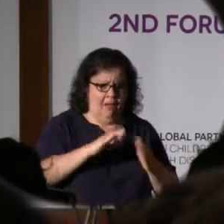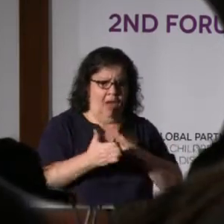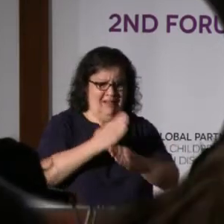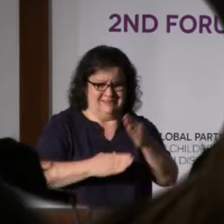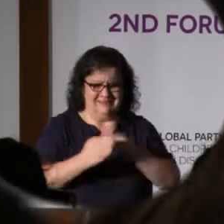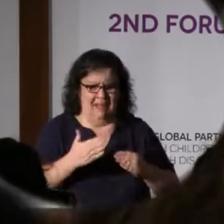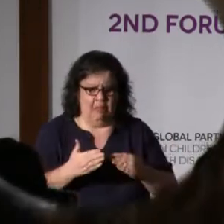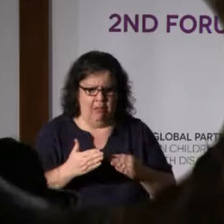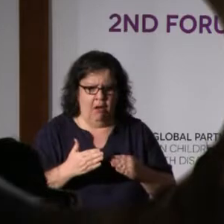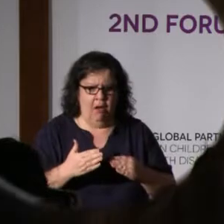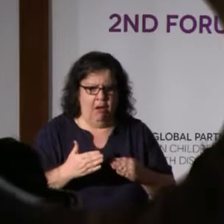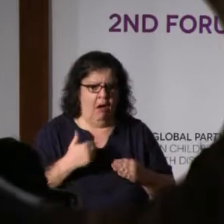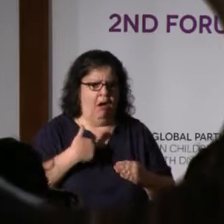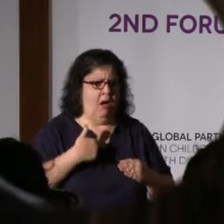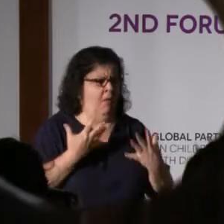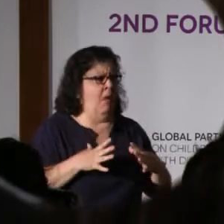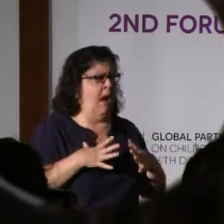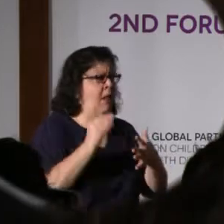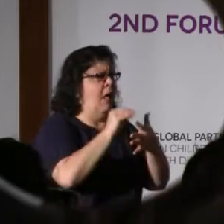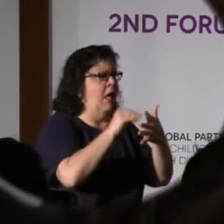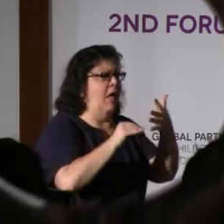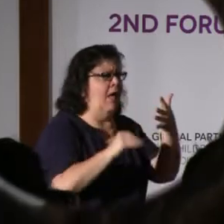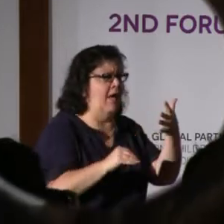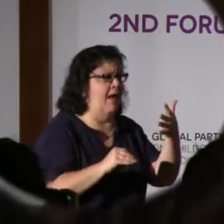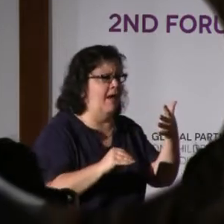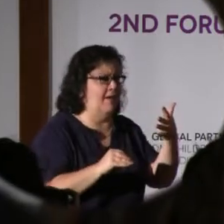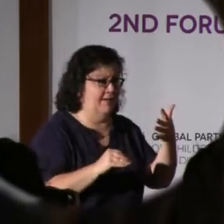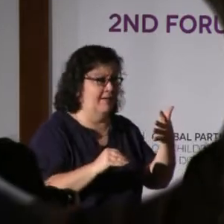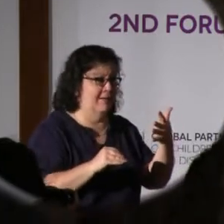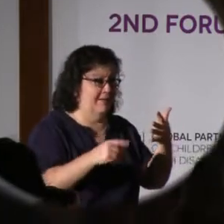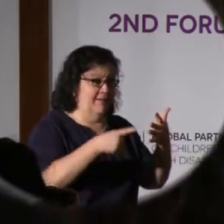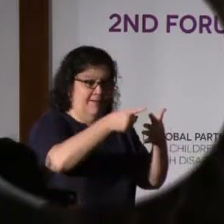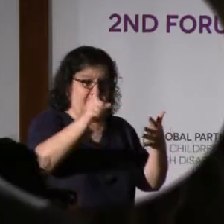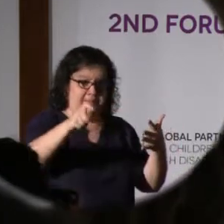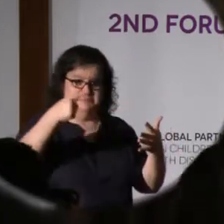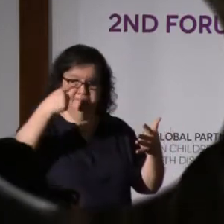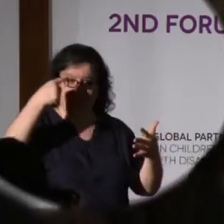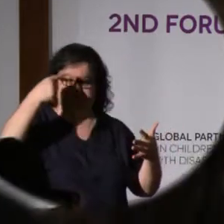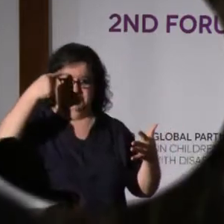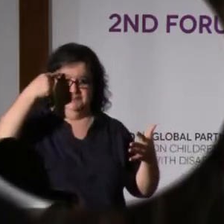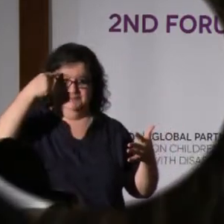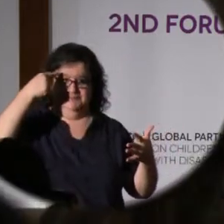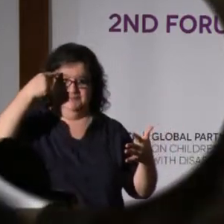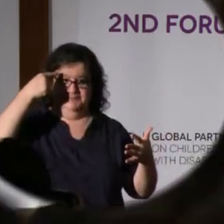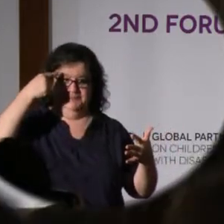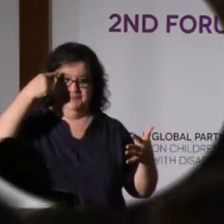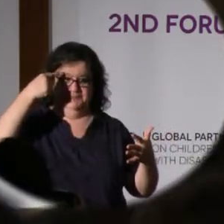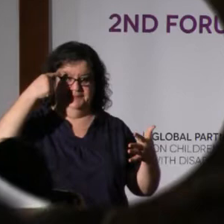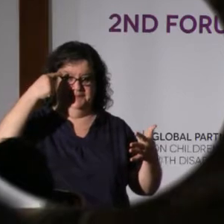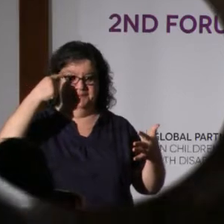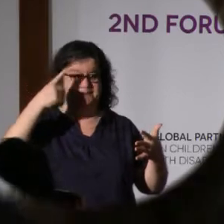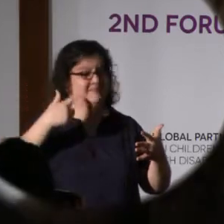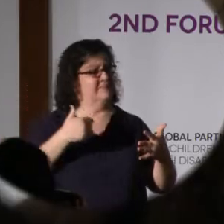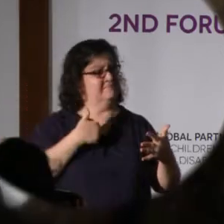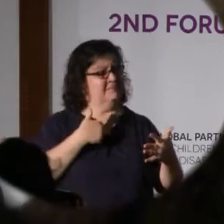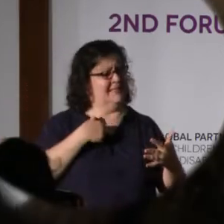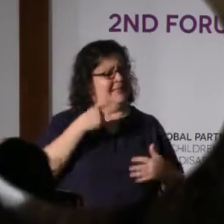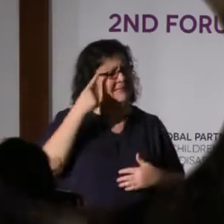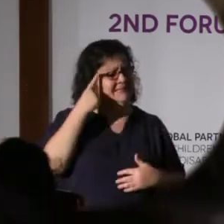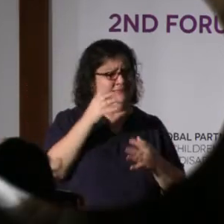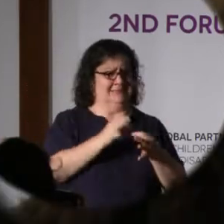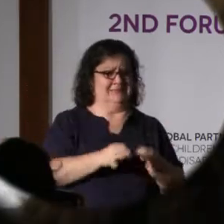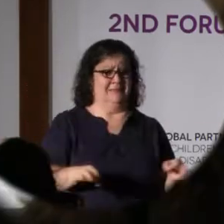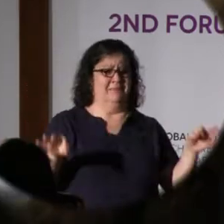disability. So for me, what is really important is now to discuss how we promote